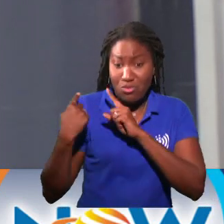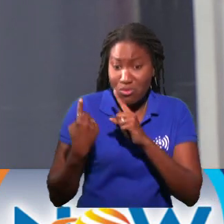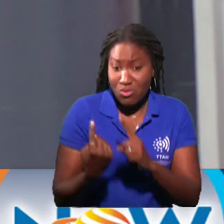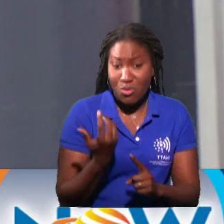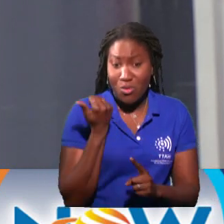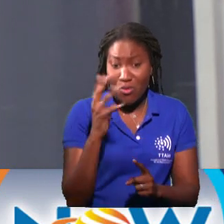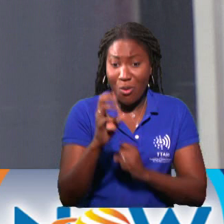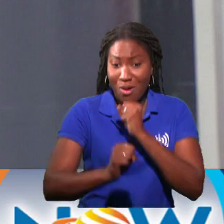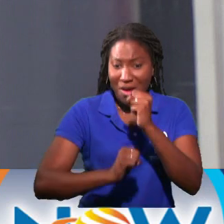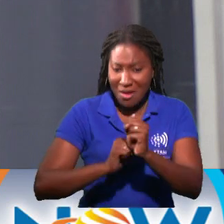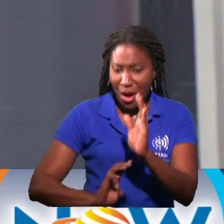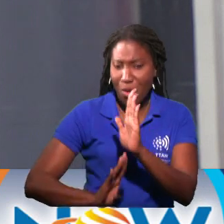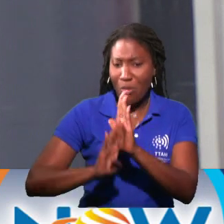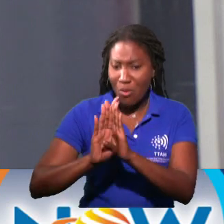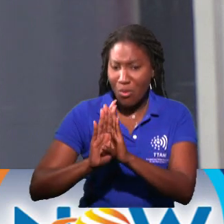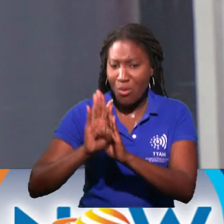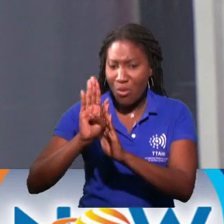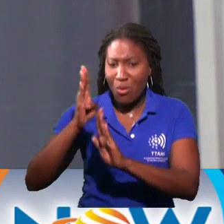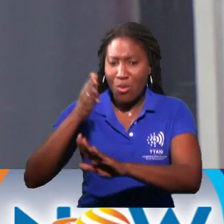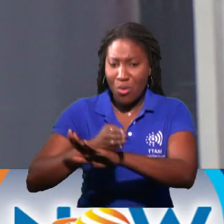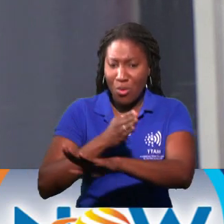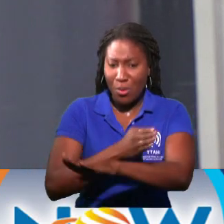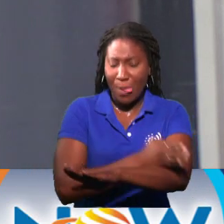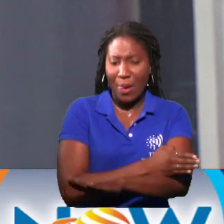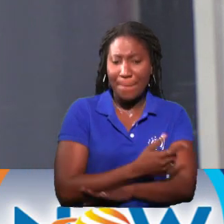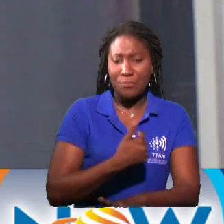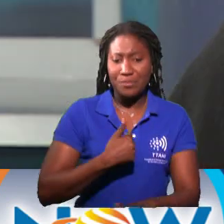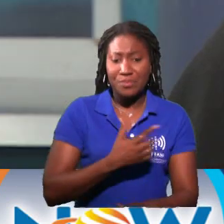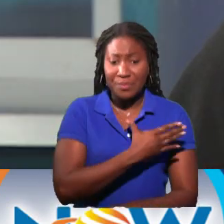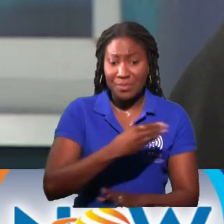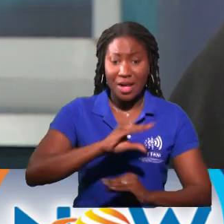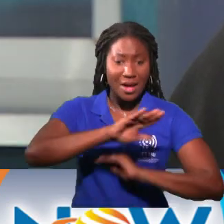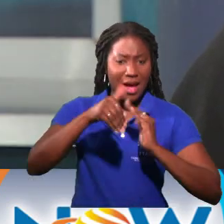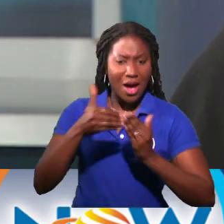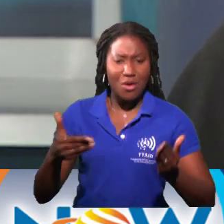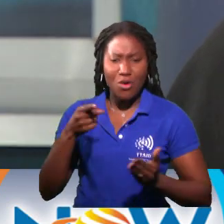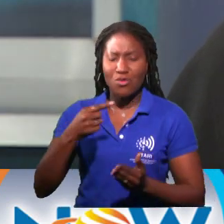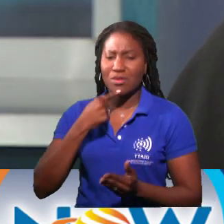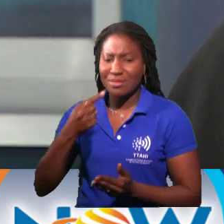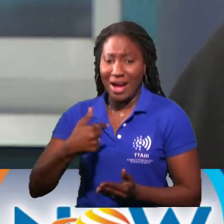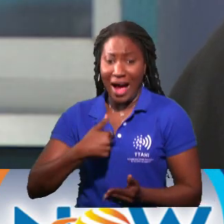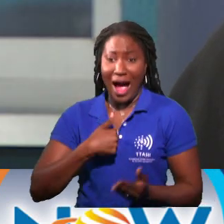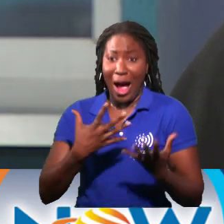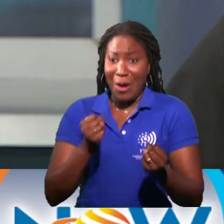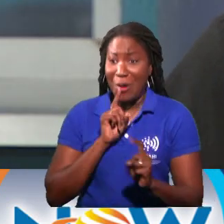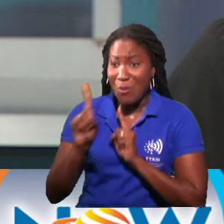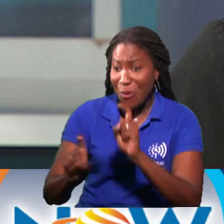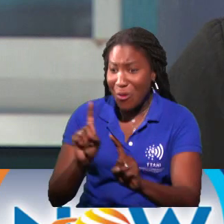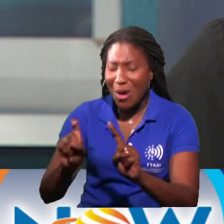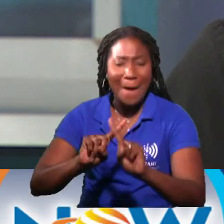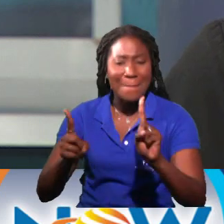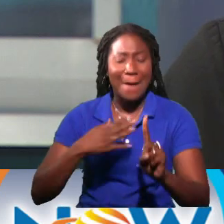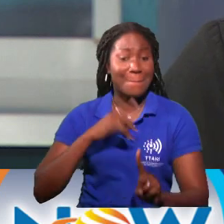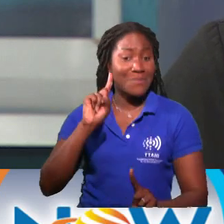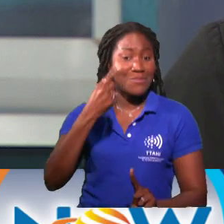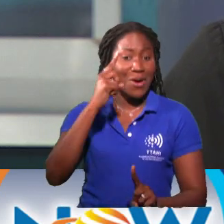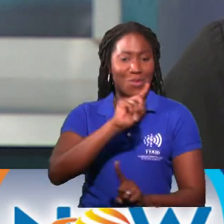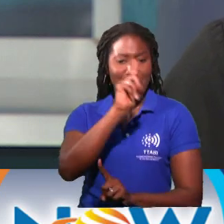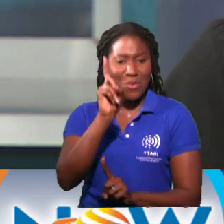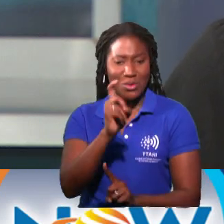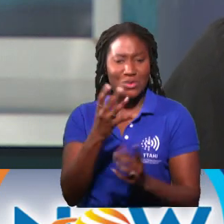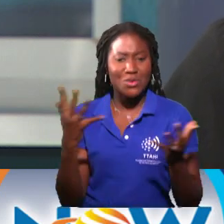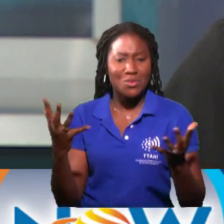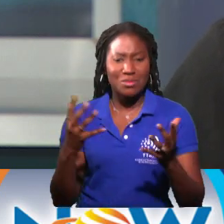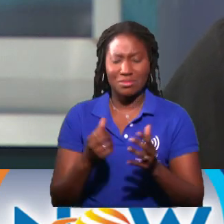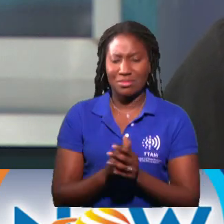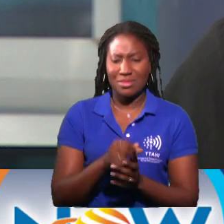we're just expecting greater things as we go along. I mean, with everything that you just mentioned, I have so many questions. But my first question to ask is, what is a